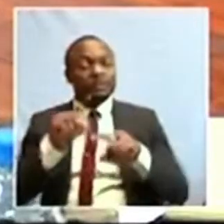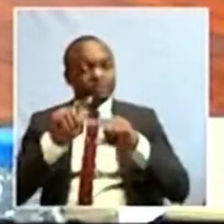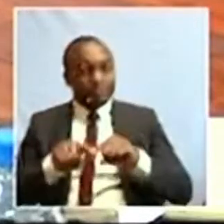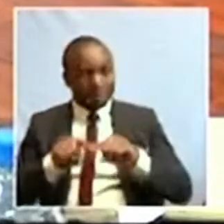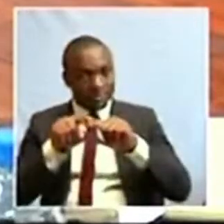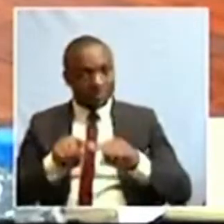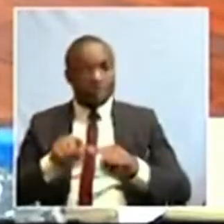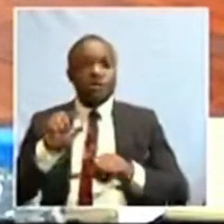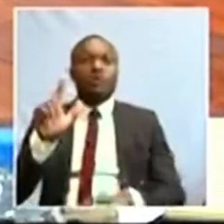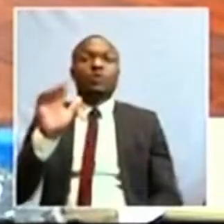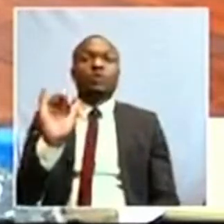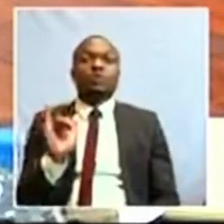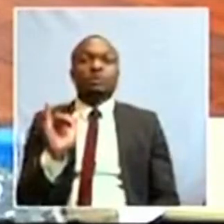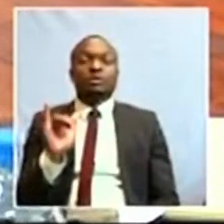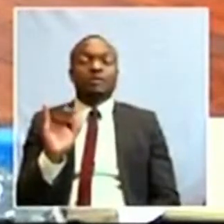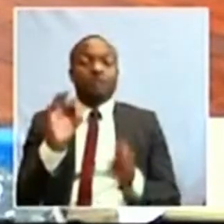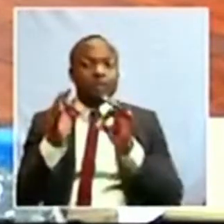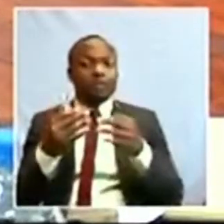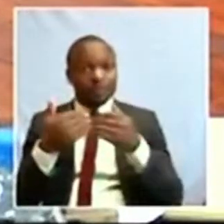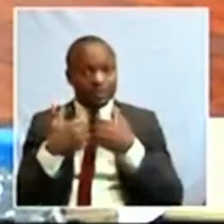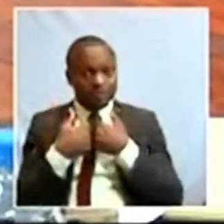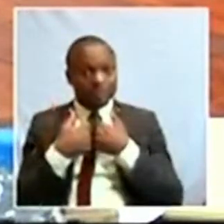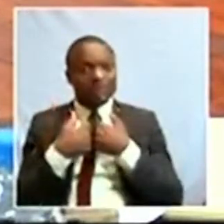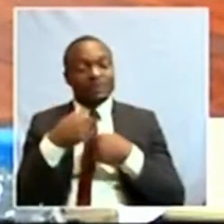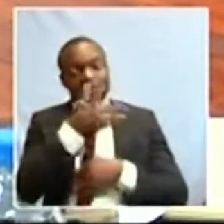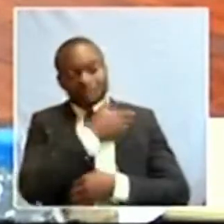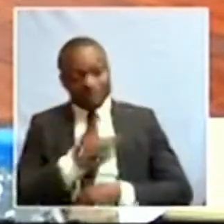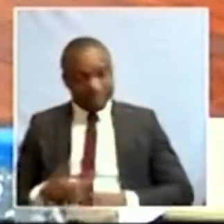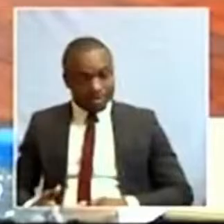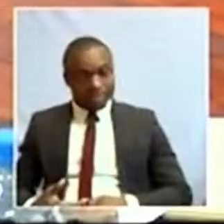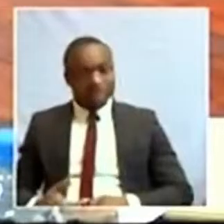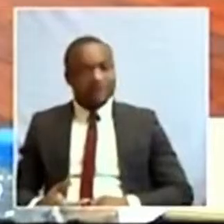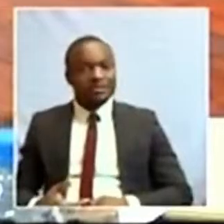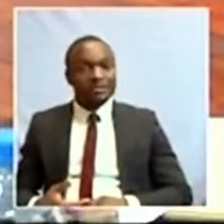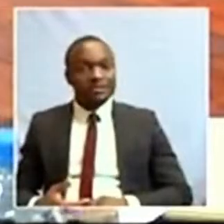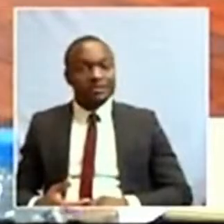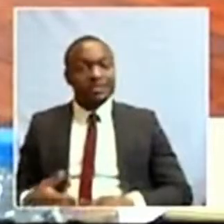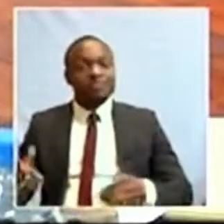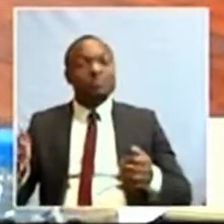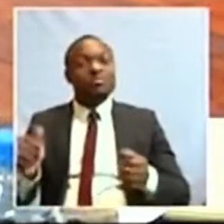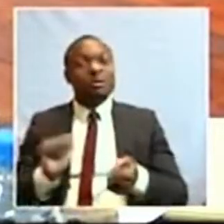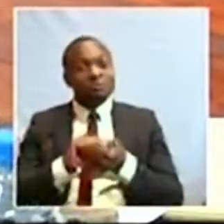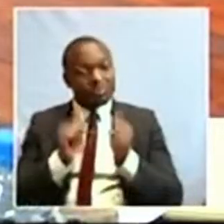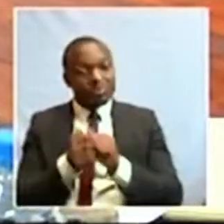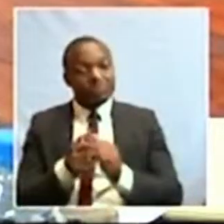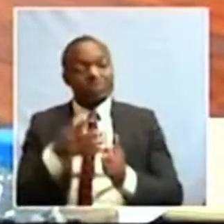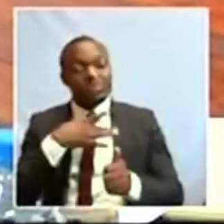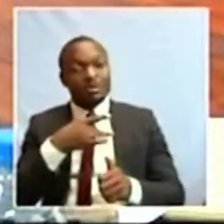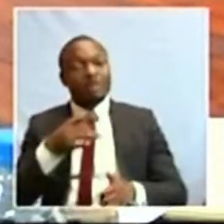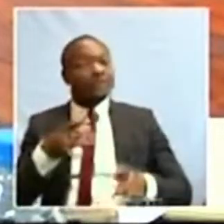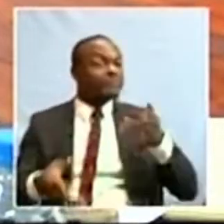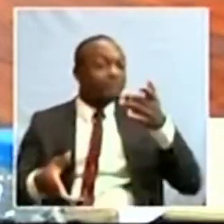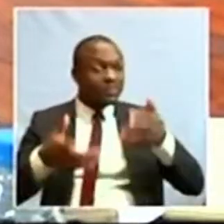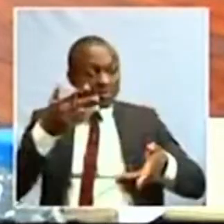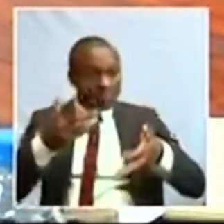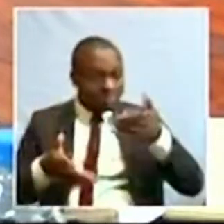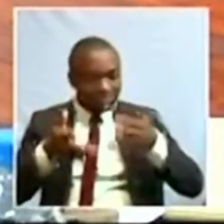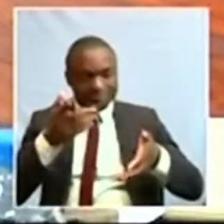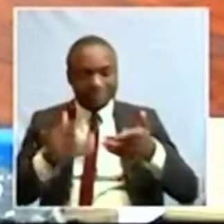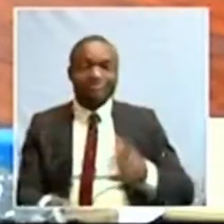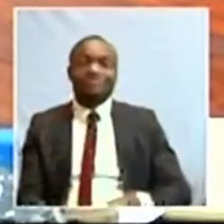on Luansha when we have serious calamities like fire. And